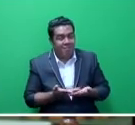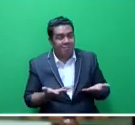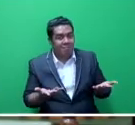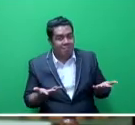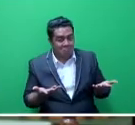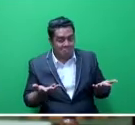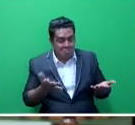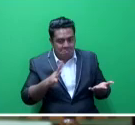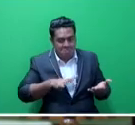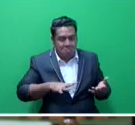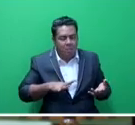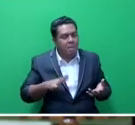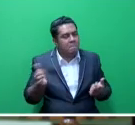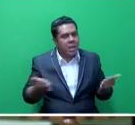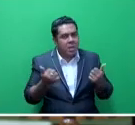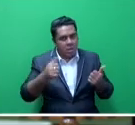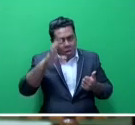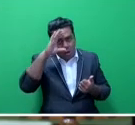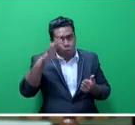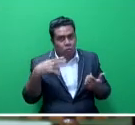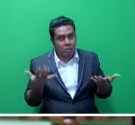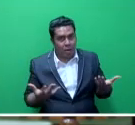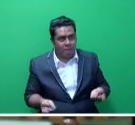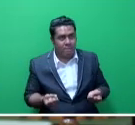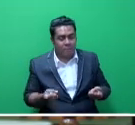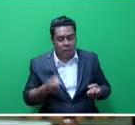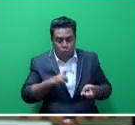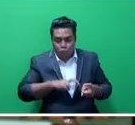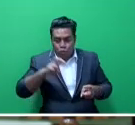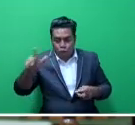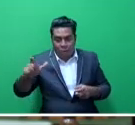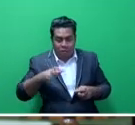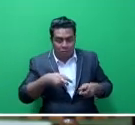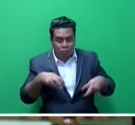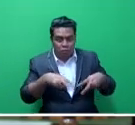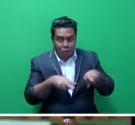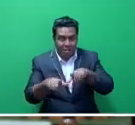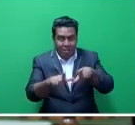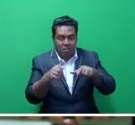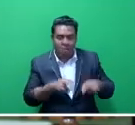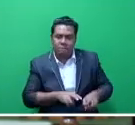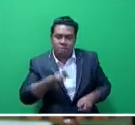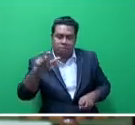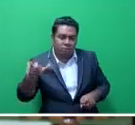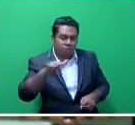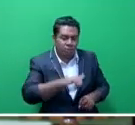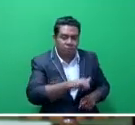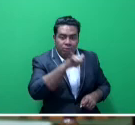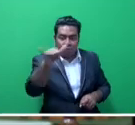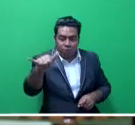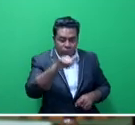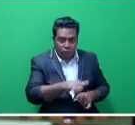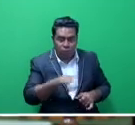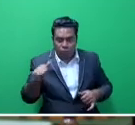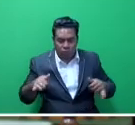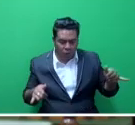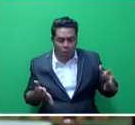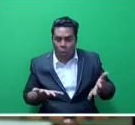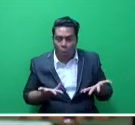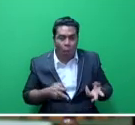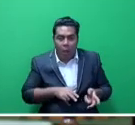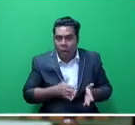many countries are now requiring countries with whom they travel to or expect people to travel from to have digital vaccine